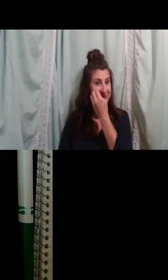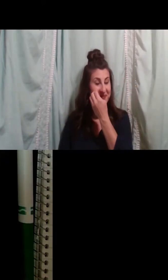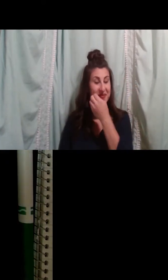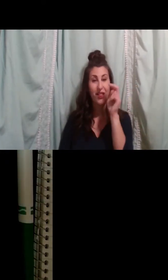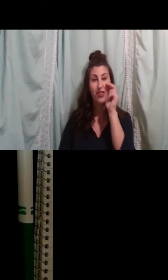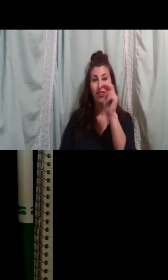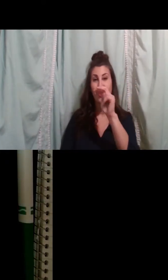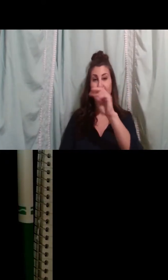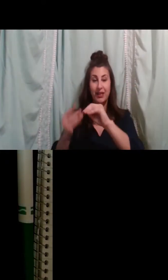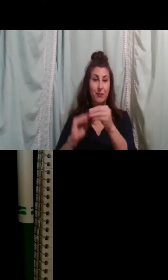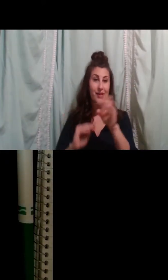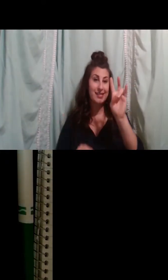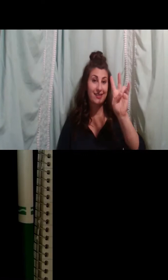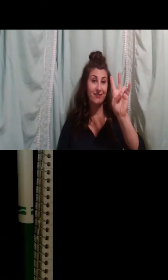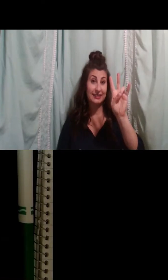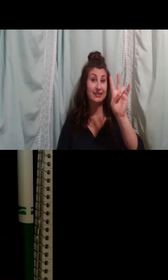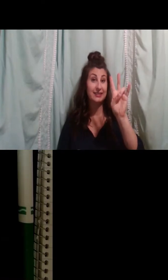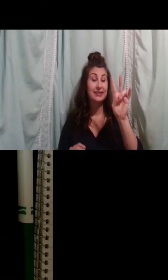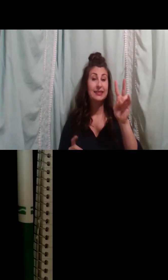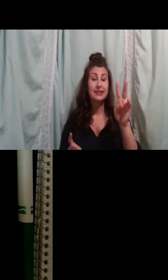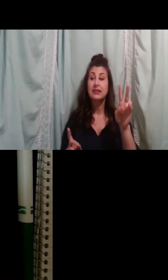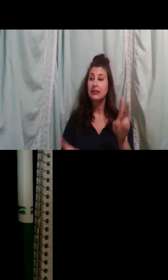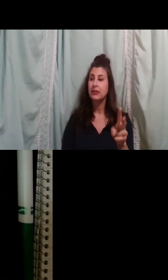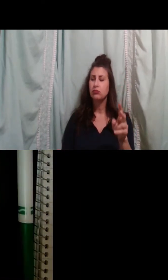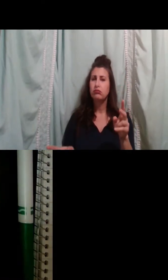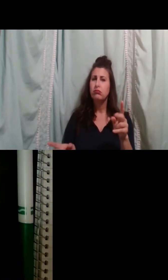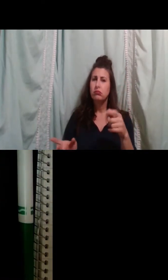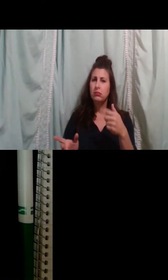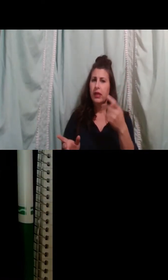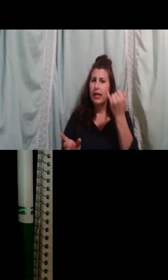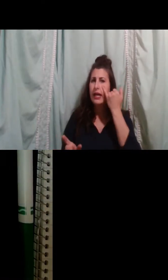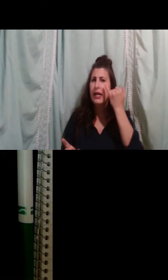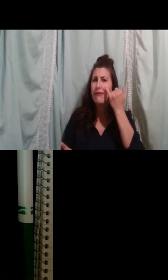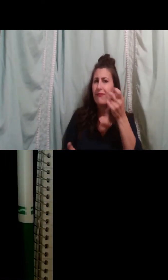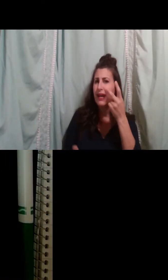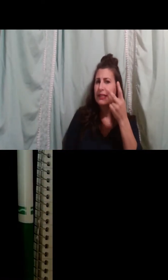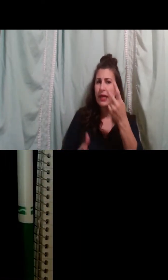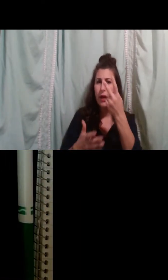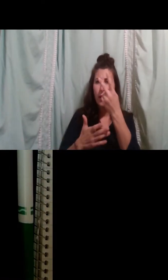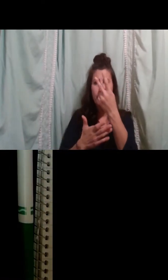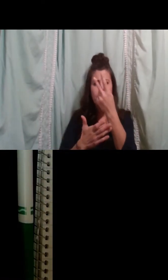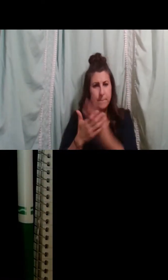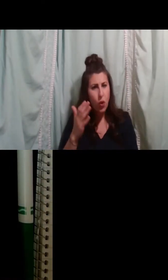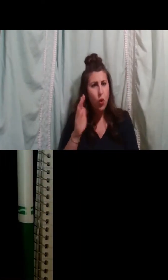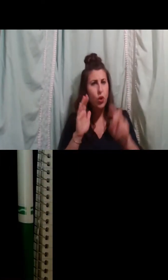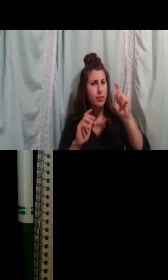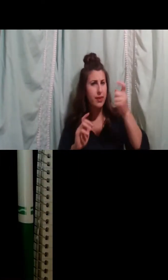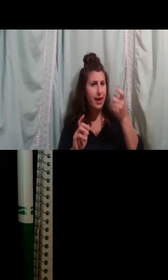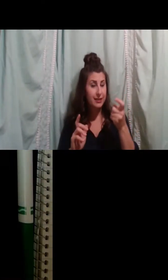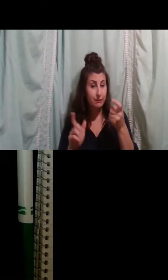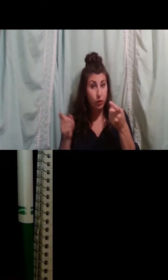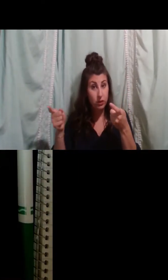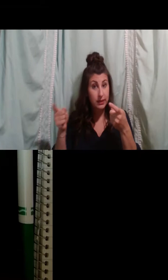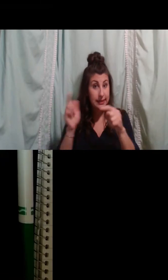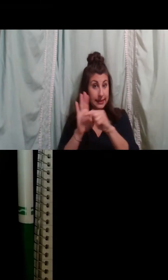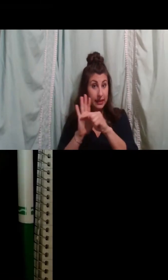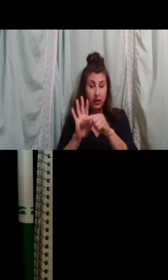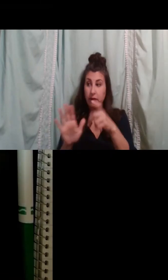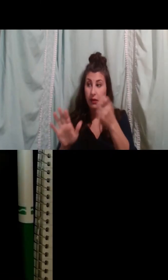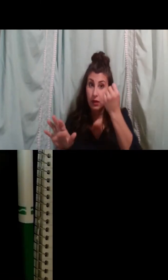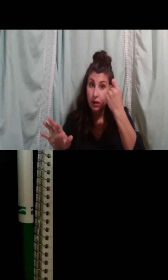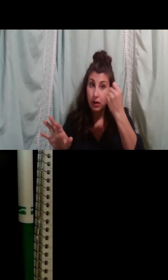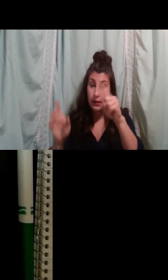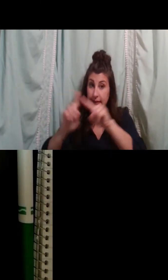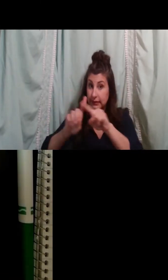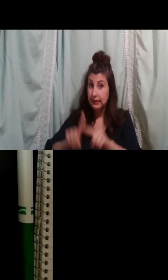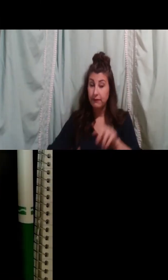All right, so let's look at number 7. What I like to think of, if I see both of the exponents being negative, and remember, these